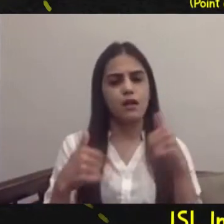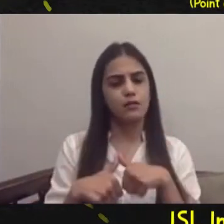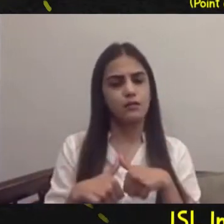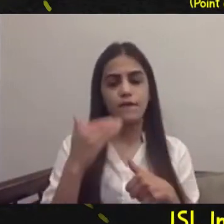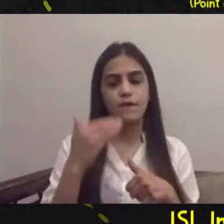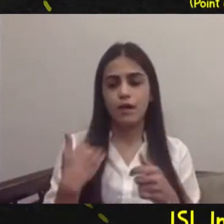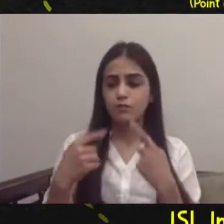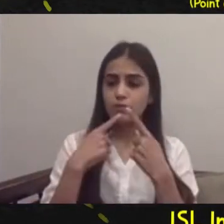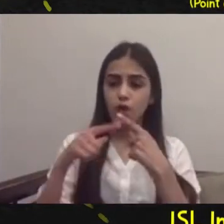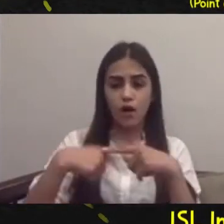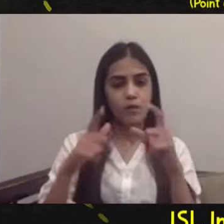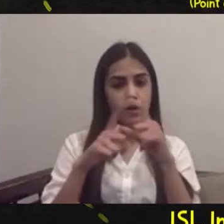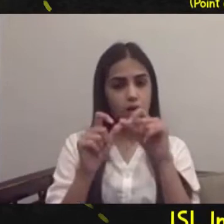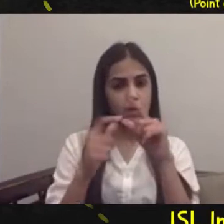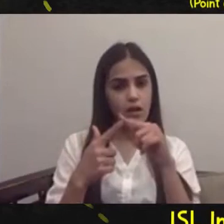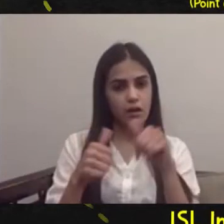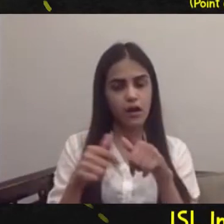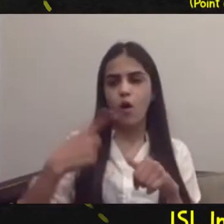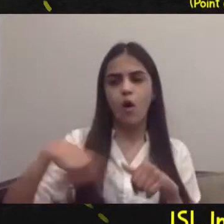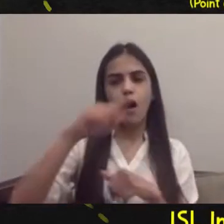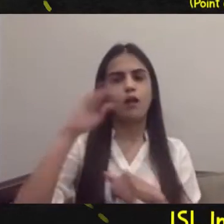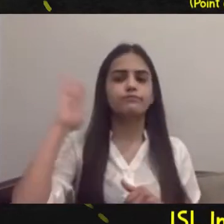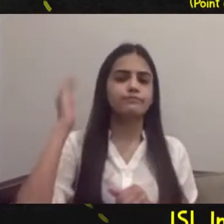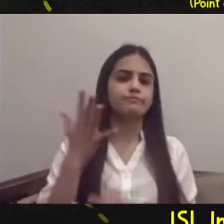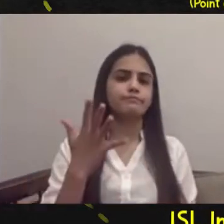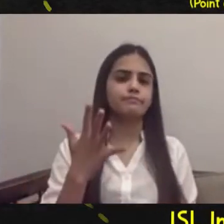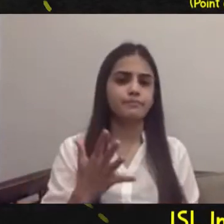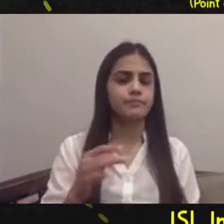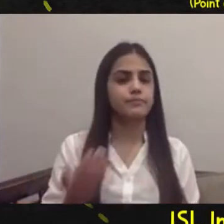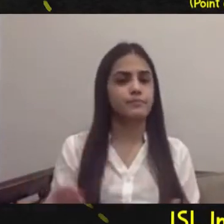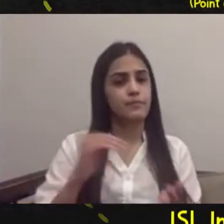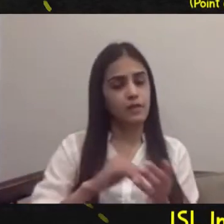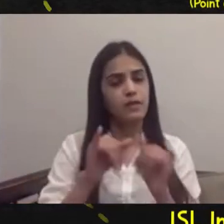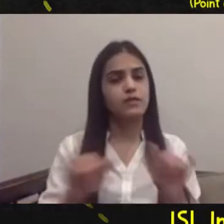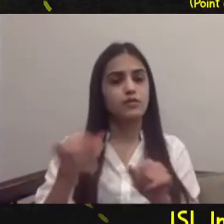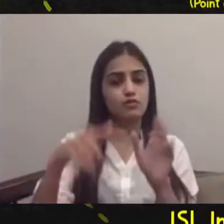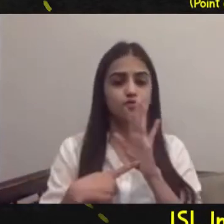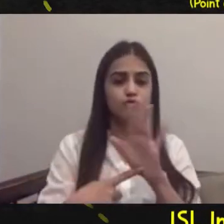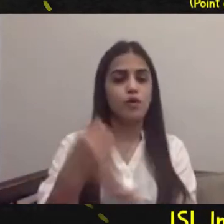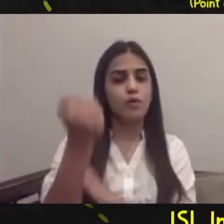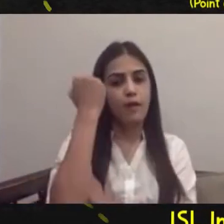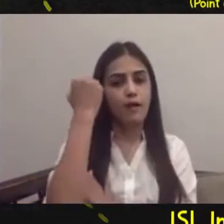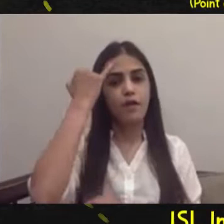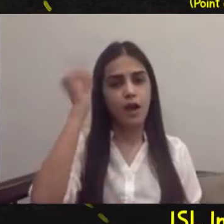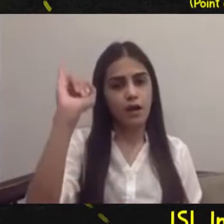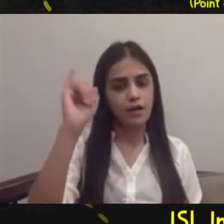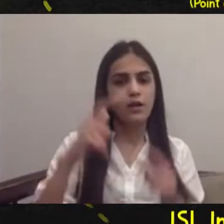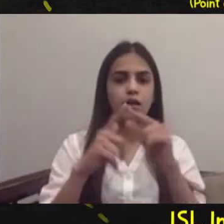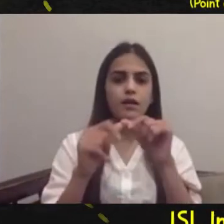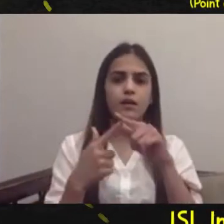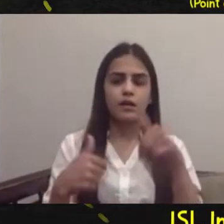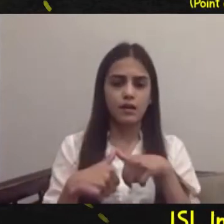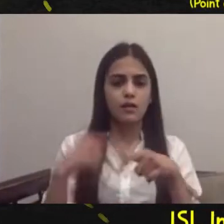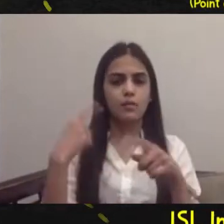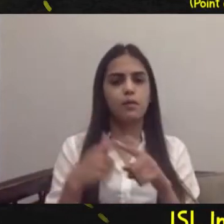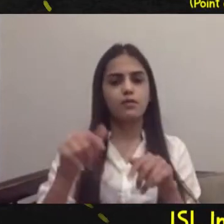about data, nobody listens to the grammar. Again, it shows the power of the idea of data and how it's taken over